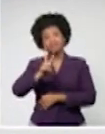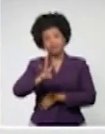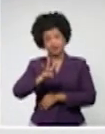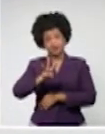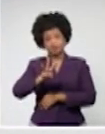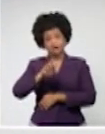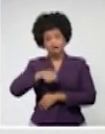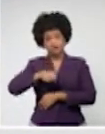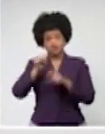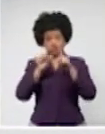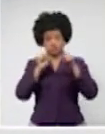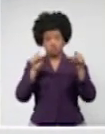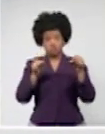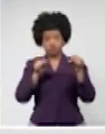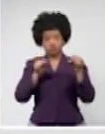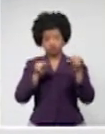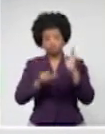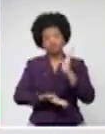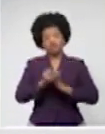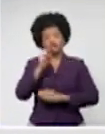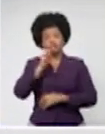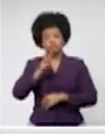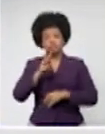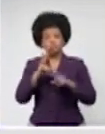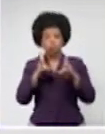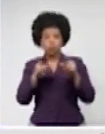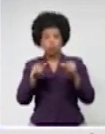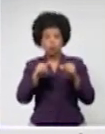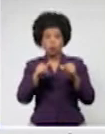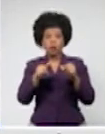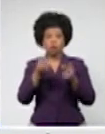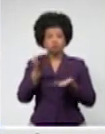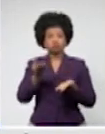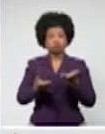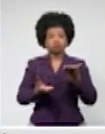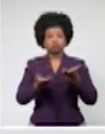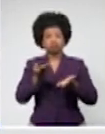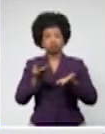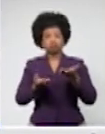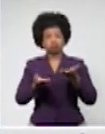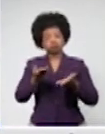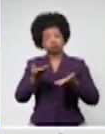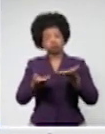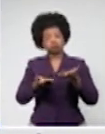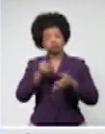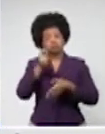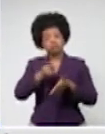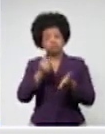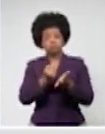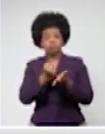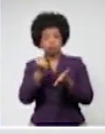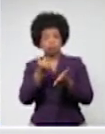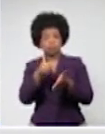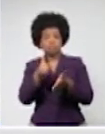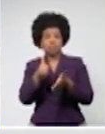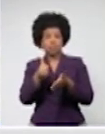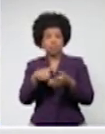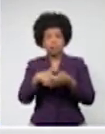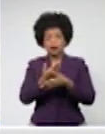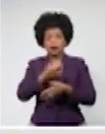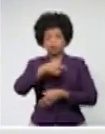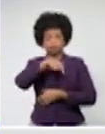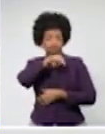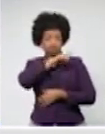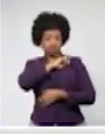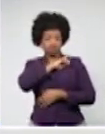Yesterday, 13 patients were discharged, a number in accordance with diagnosed patients 10 days ago, but still not enough in opposition